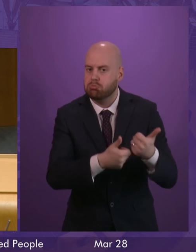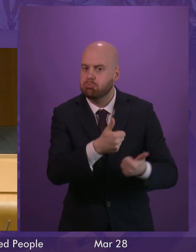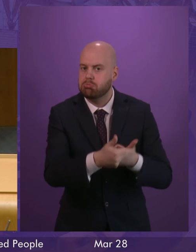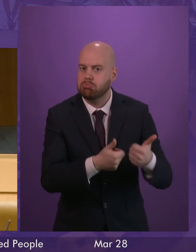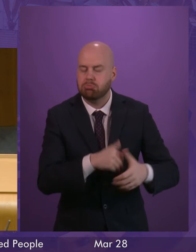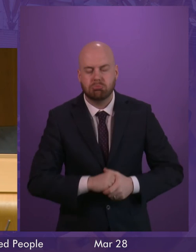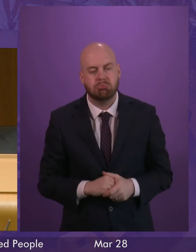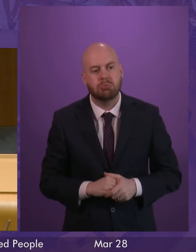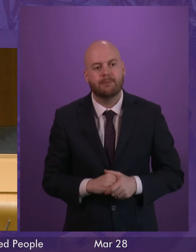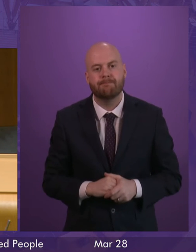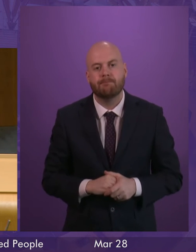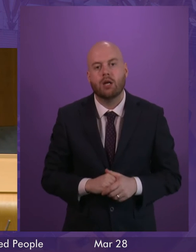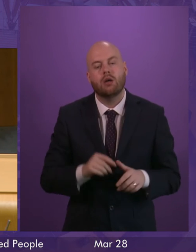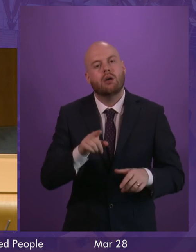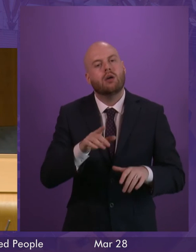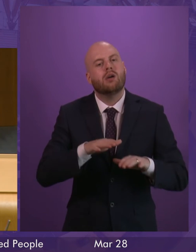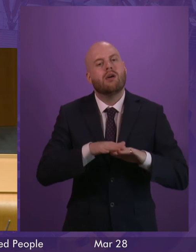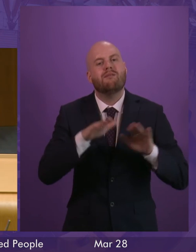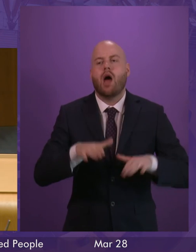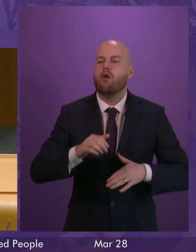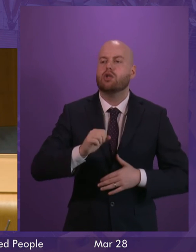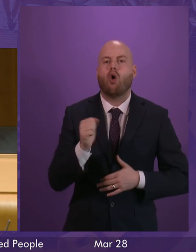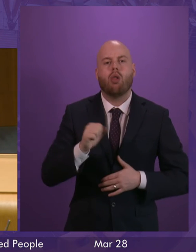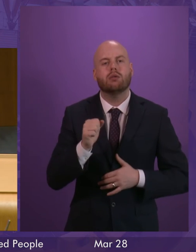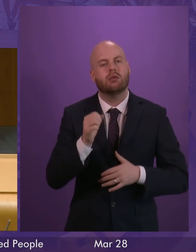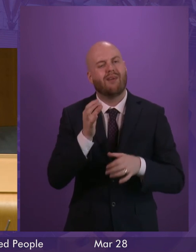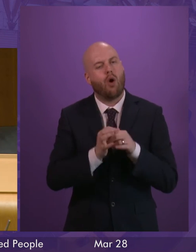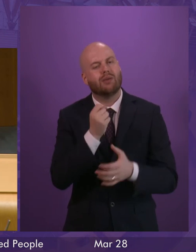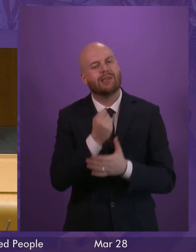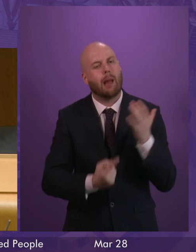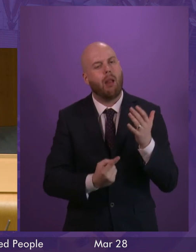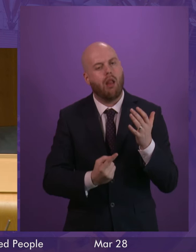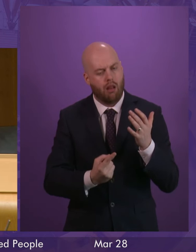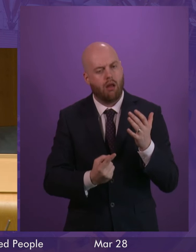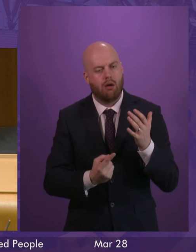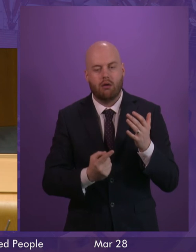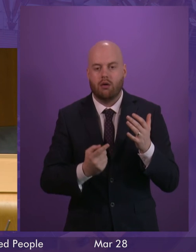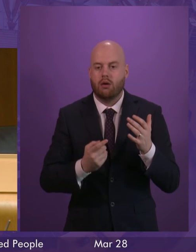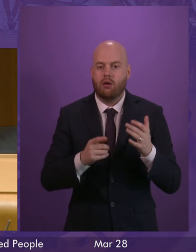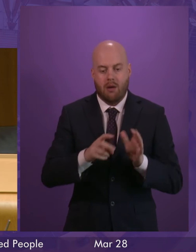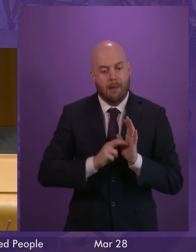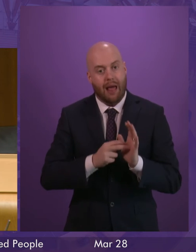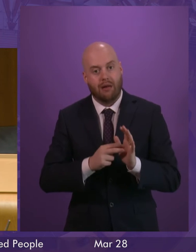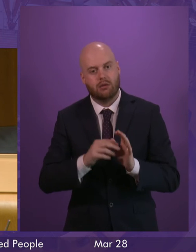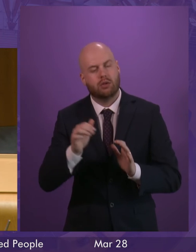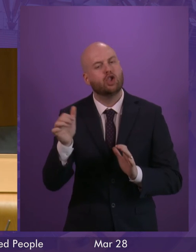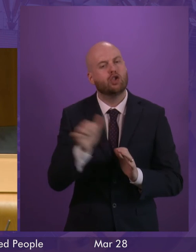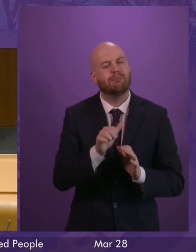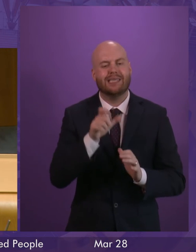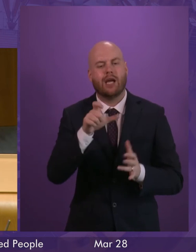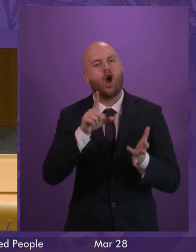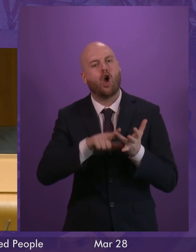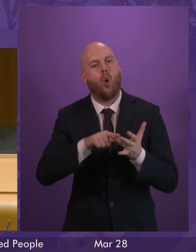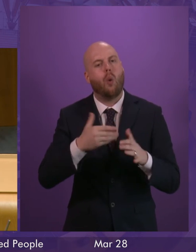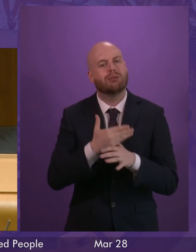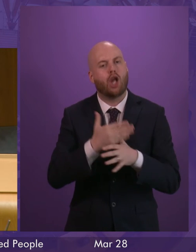fairer Scotland for disabled people delivery plans, regional ones, and co-production with disabled people in each local authority